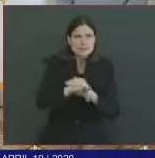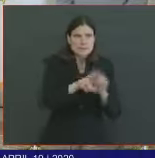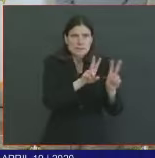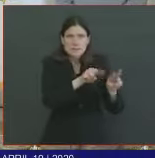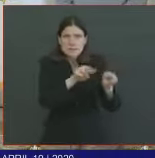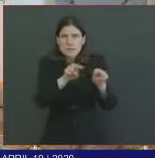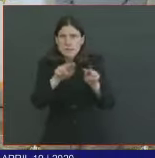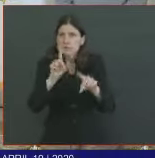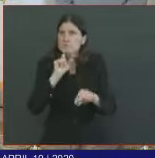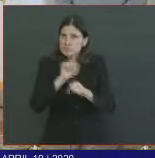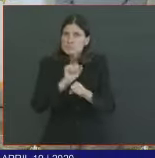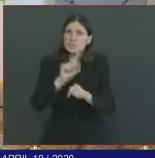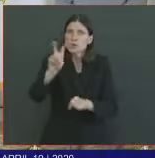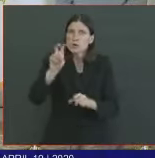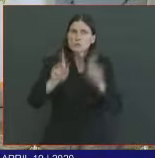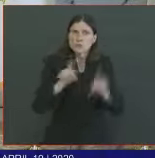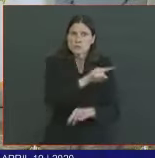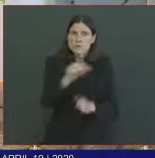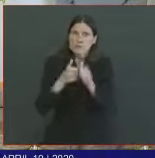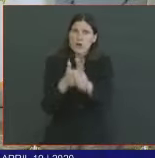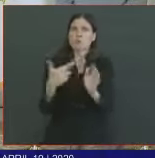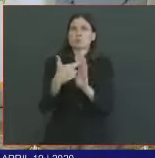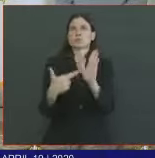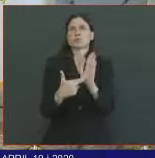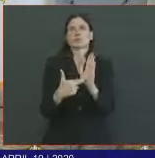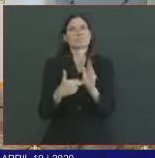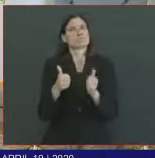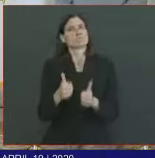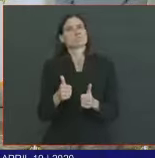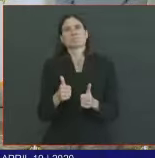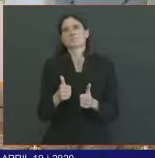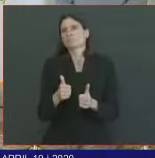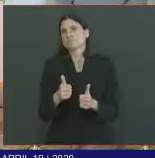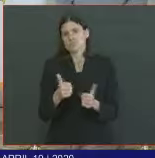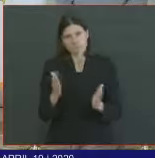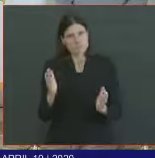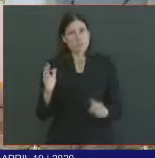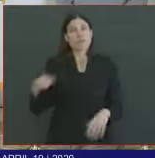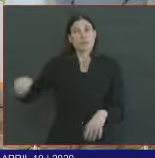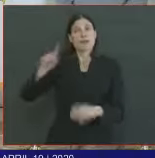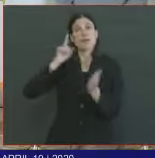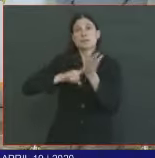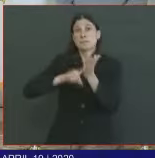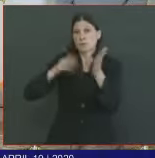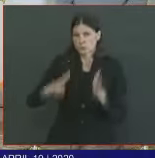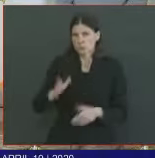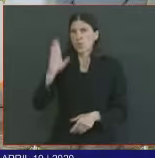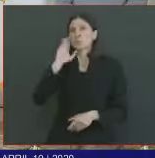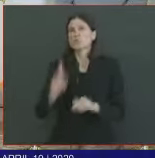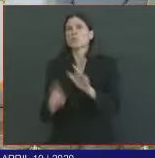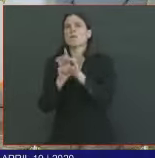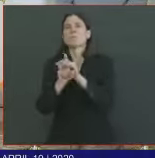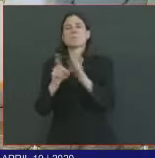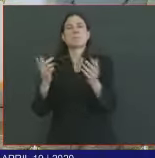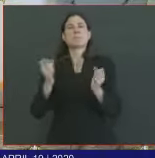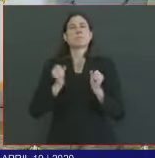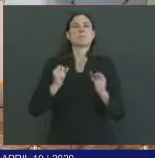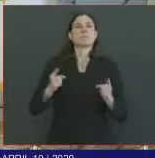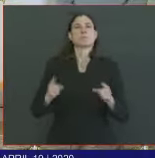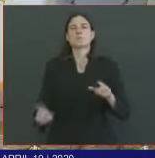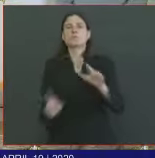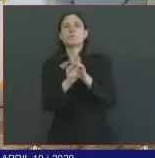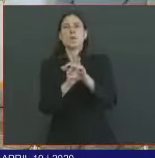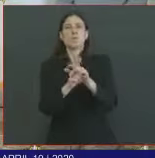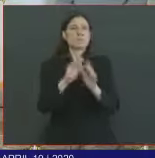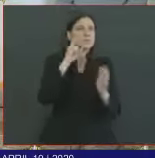inspections, and it is my expectation that we'll continue to pass with flying colors. Just bear down and let's do it. Don't look